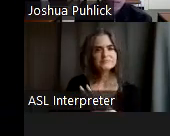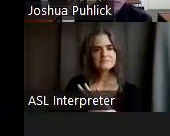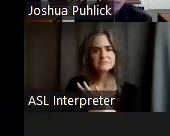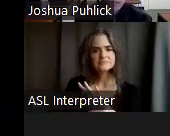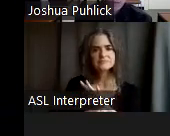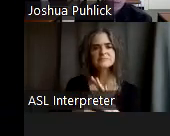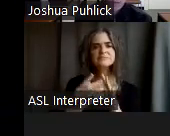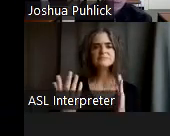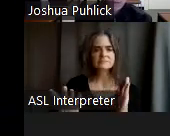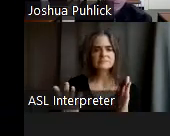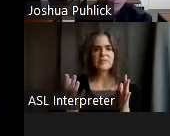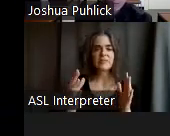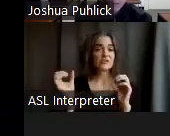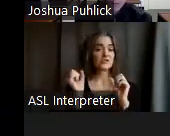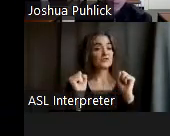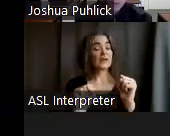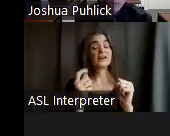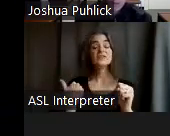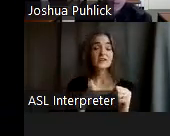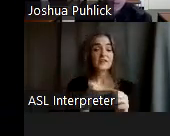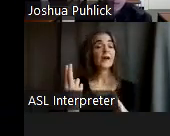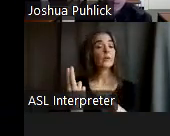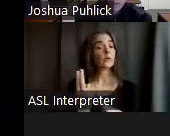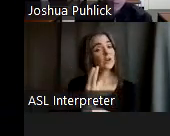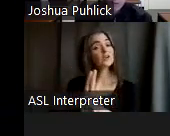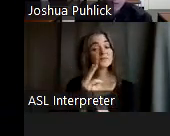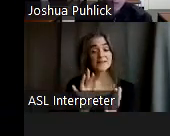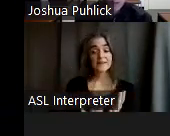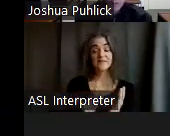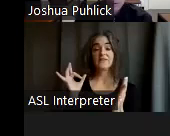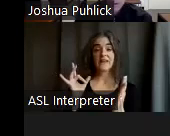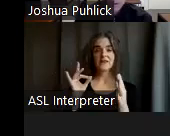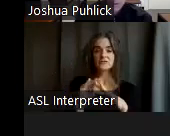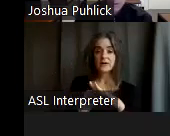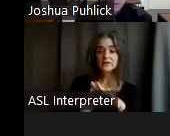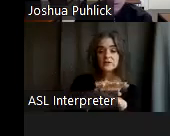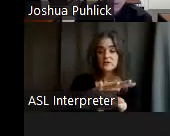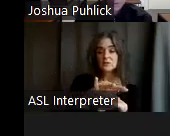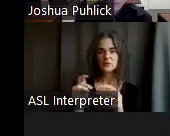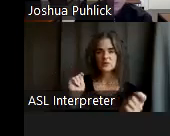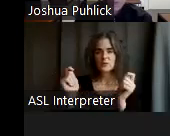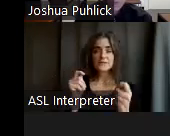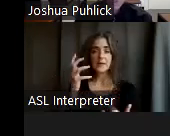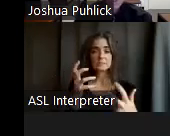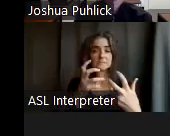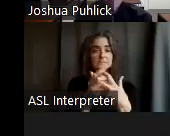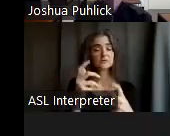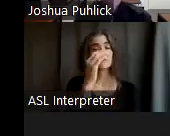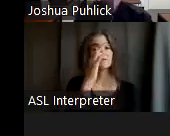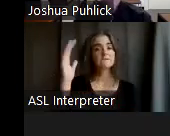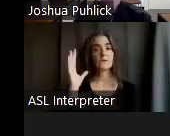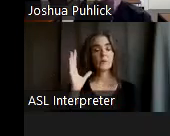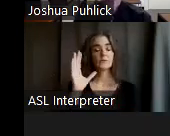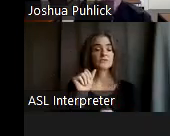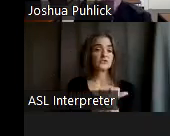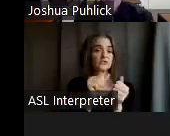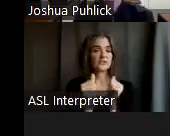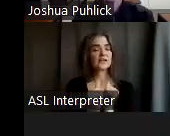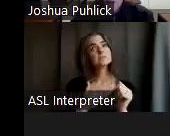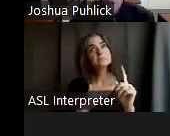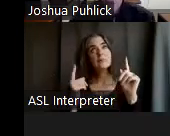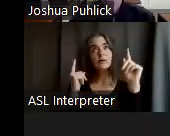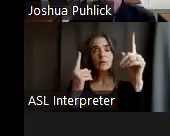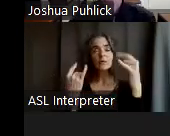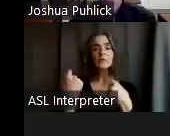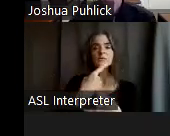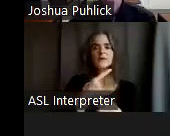that we're using to adapt forests to climate change here at the Jones Center. So my intent today is